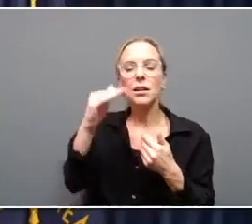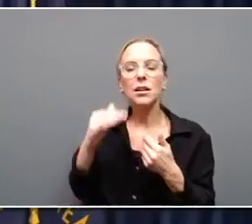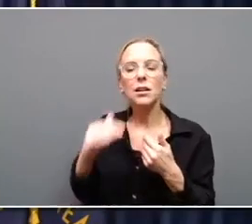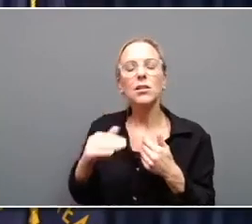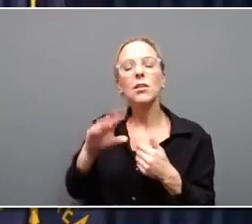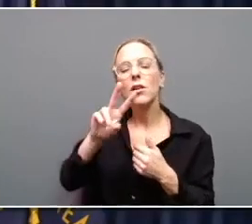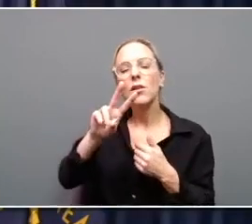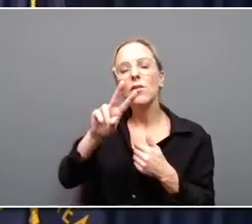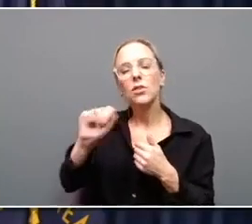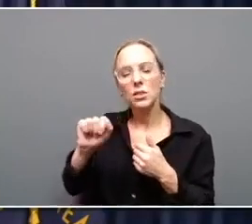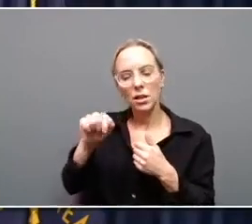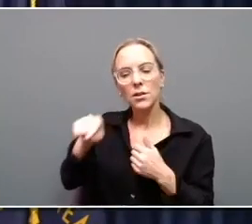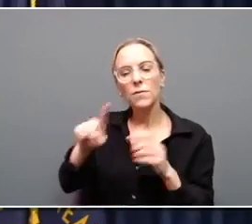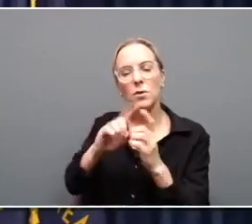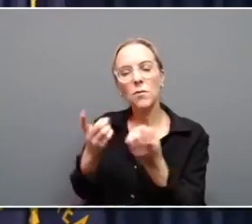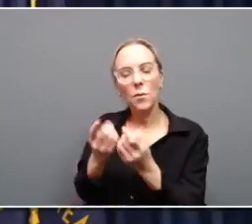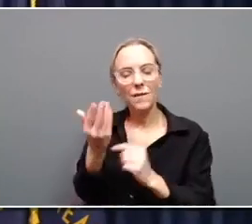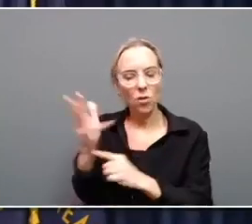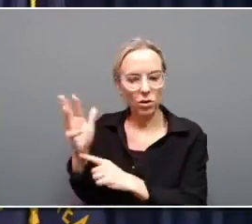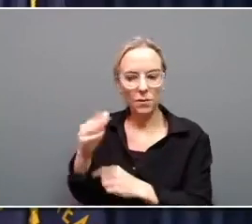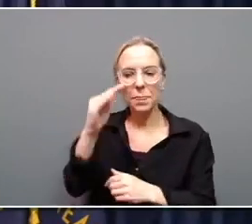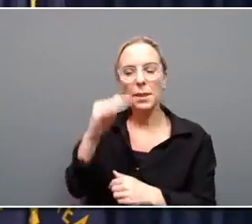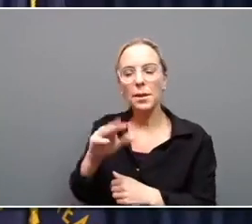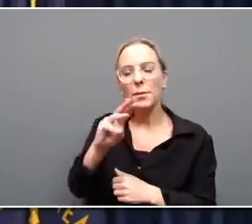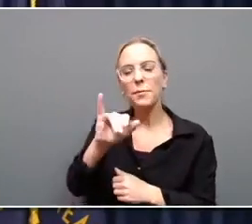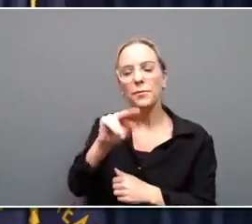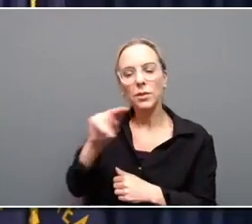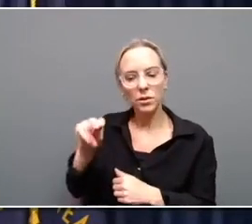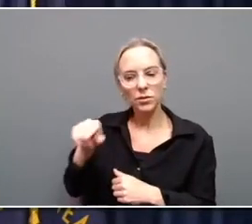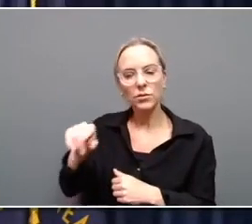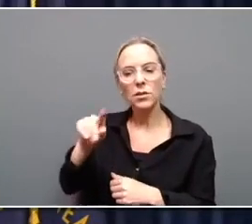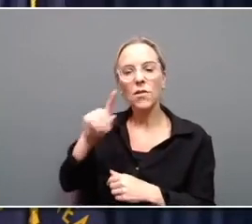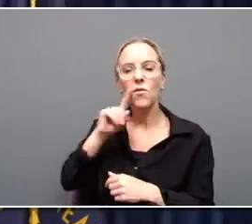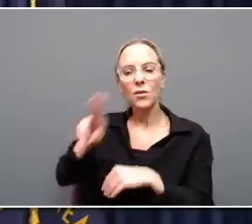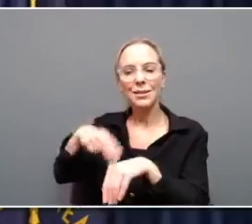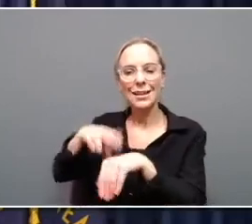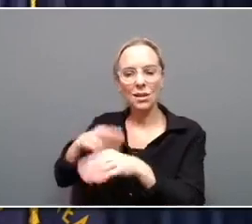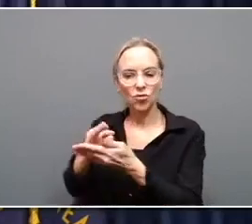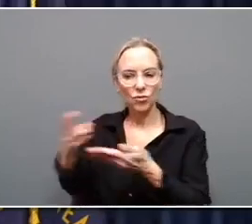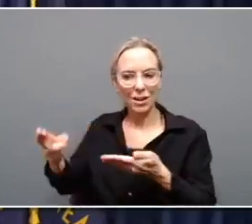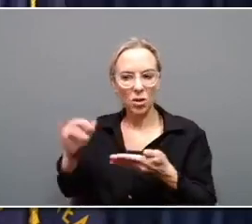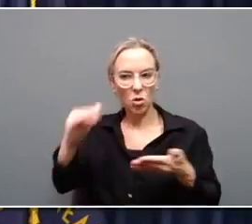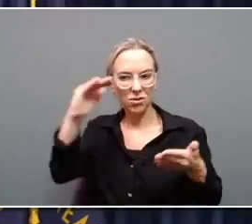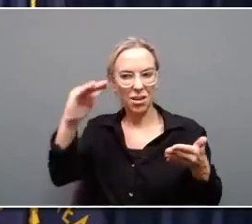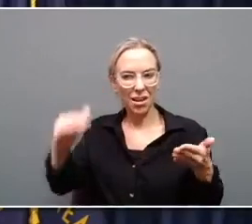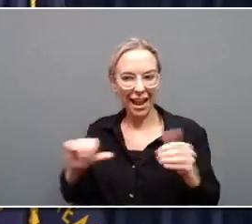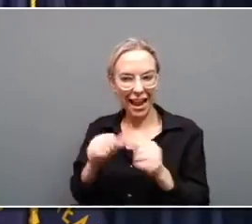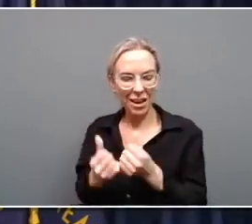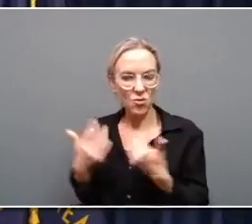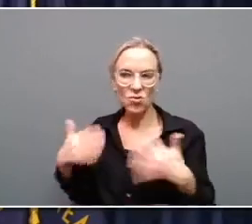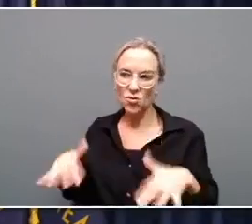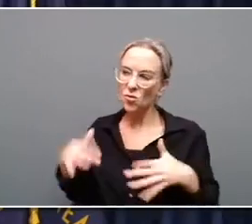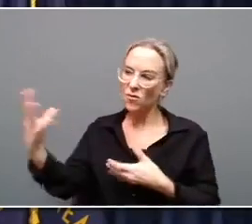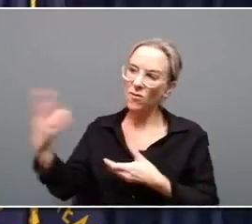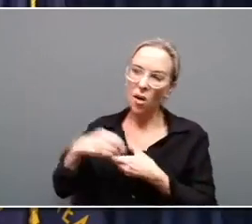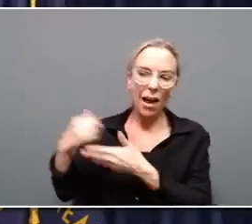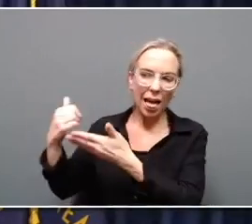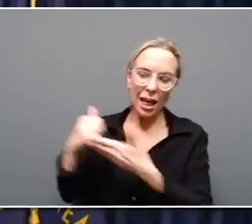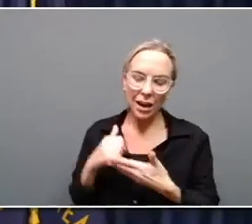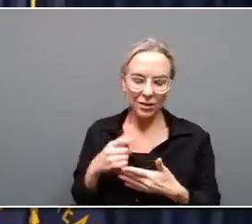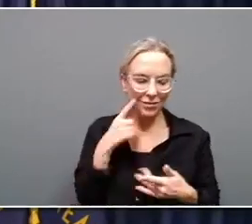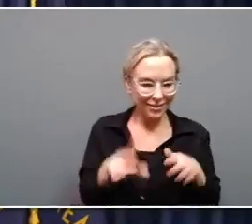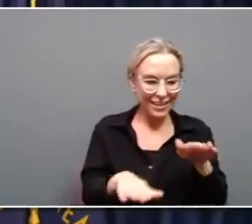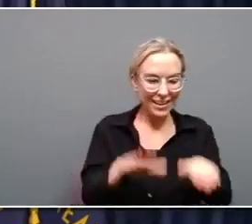Virginia Department of Forestry, and the Minnesota Department of Natural Resources. Now, you want to think about what we're talking about in inauguration in the next